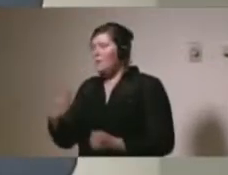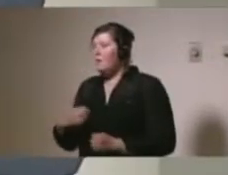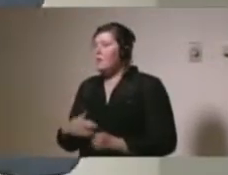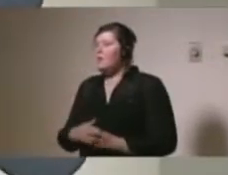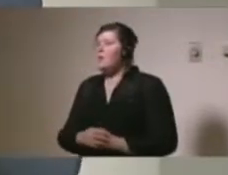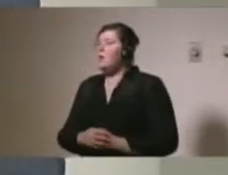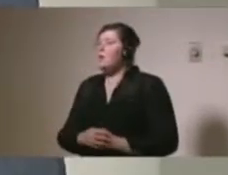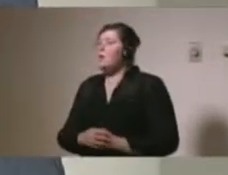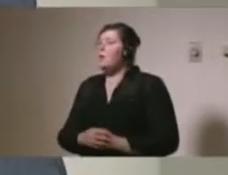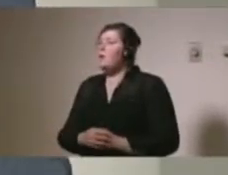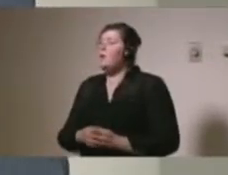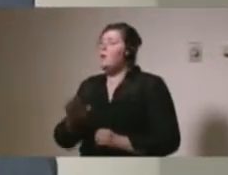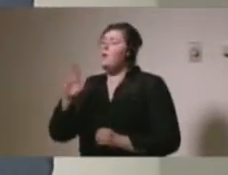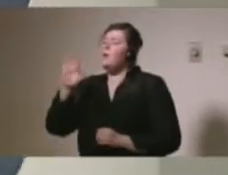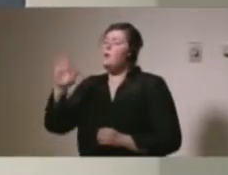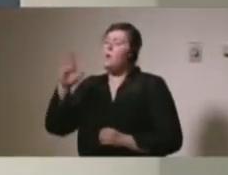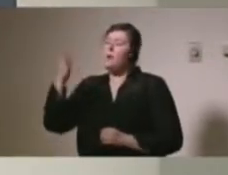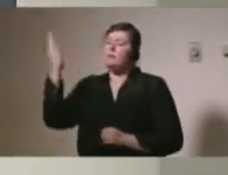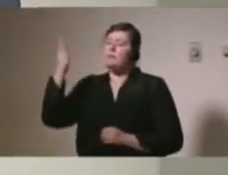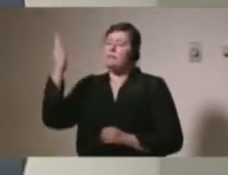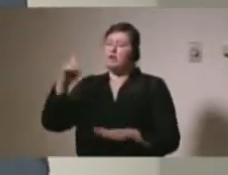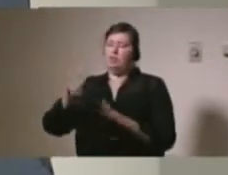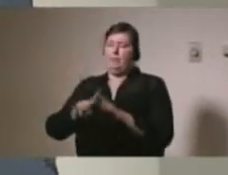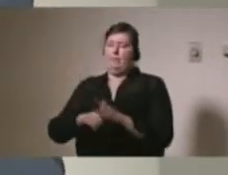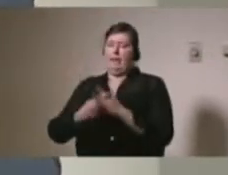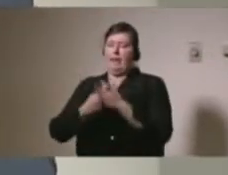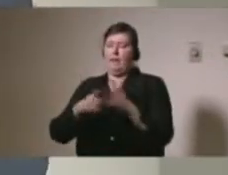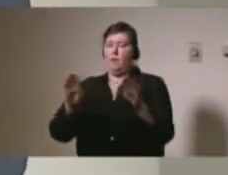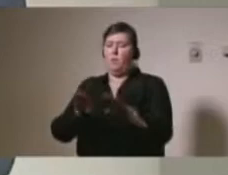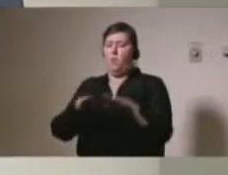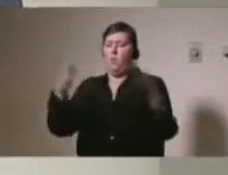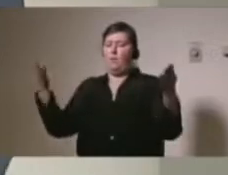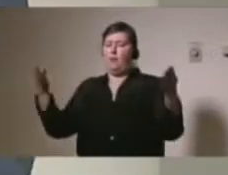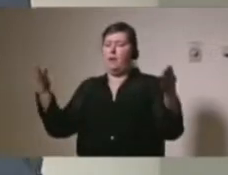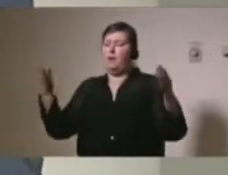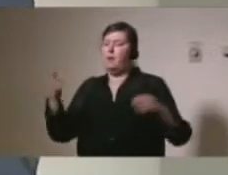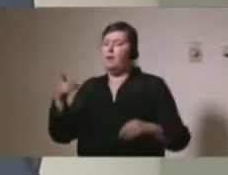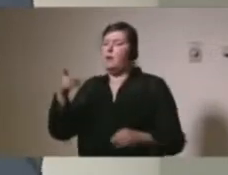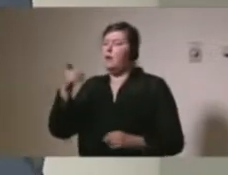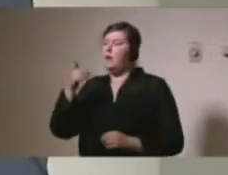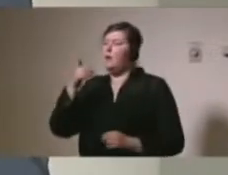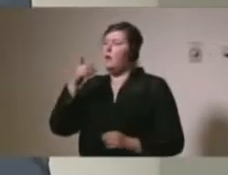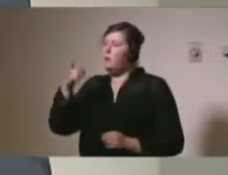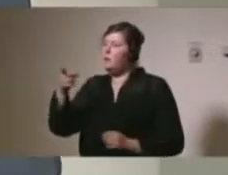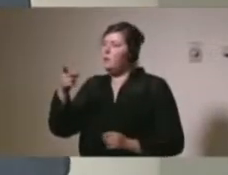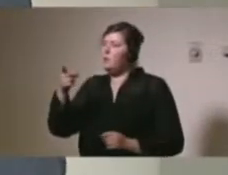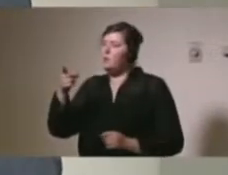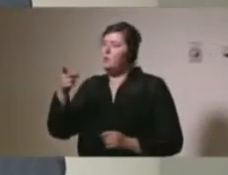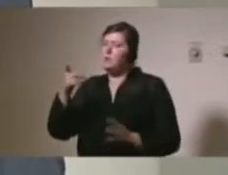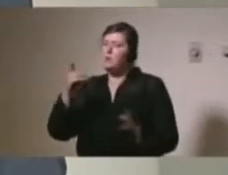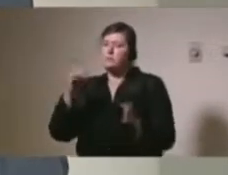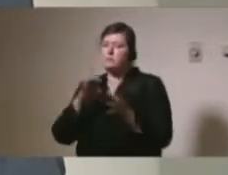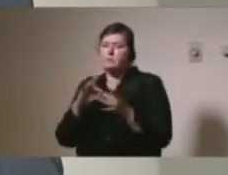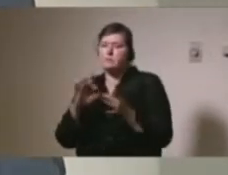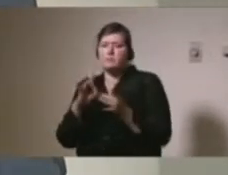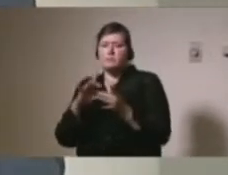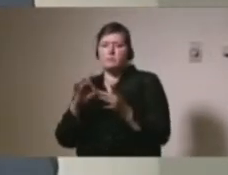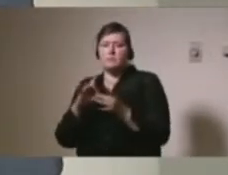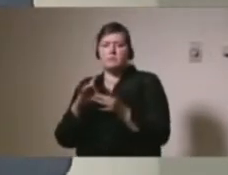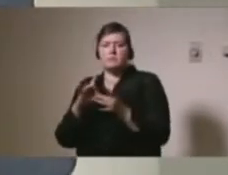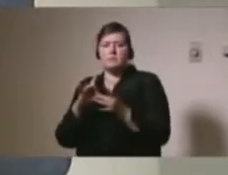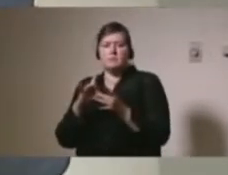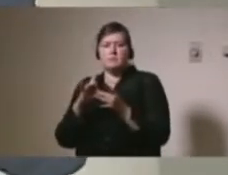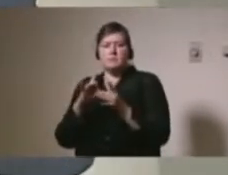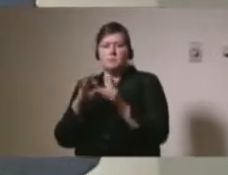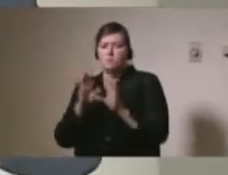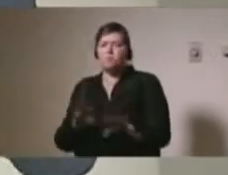At the beginning of your presentation, you were really talking about things that are things that postal workers